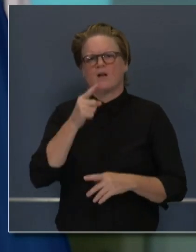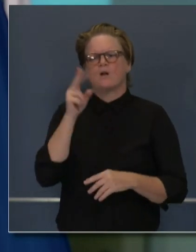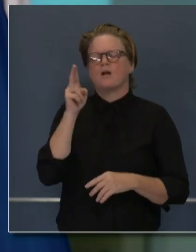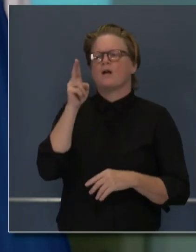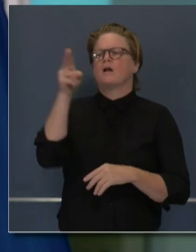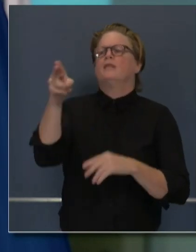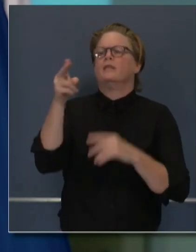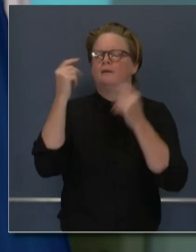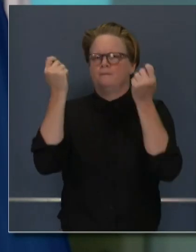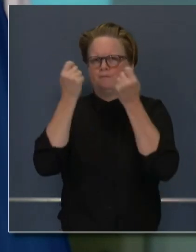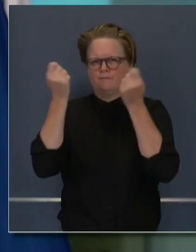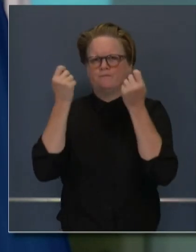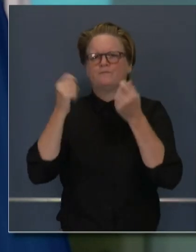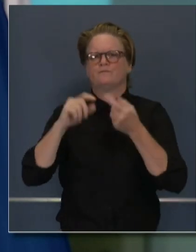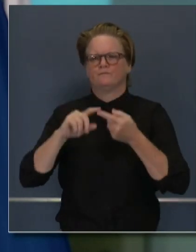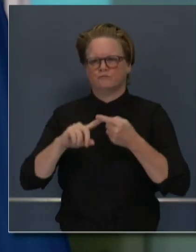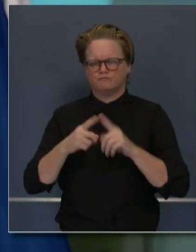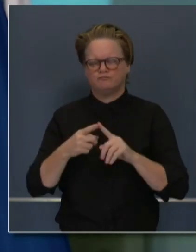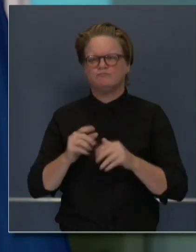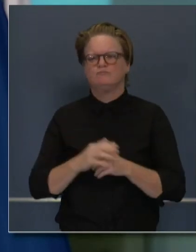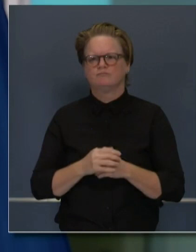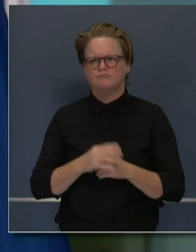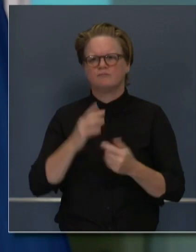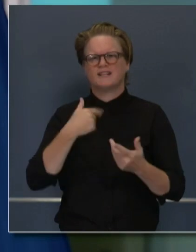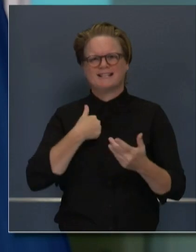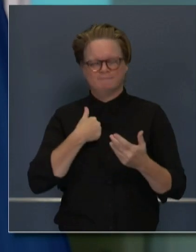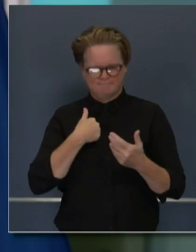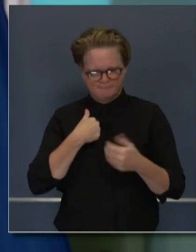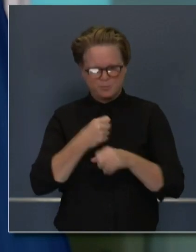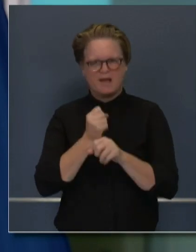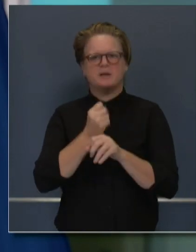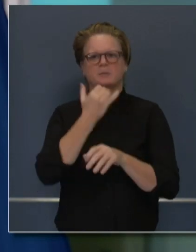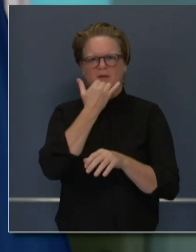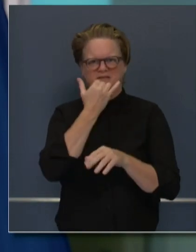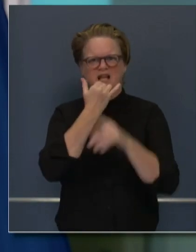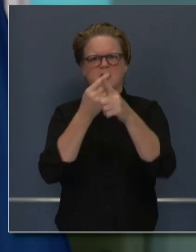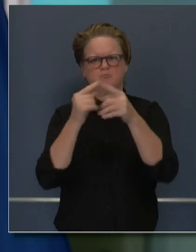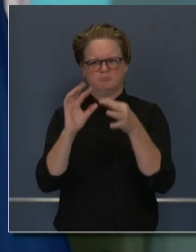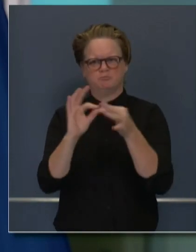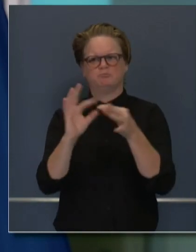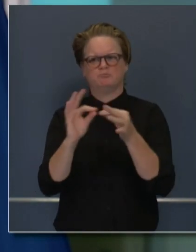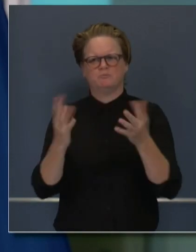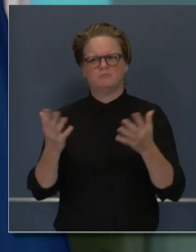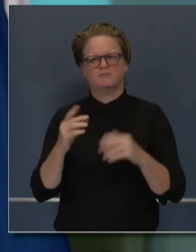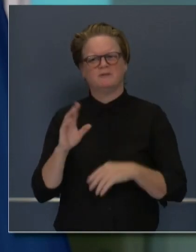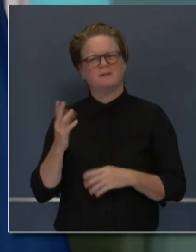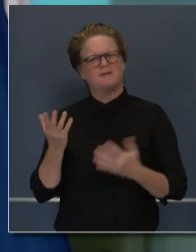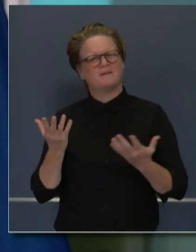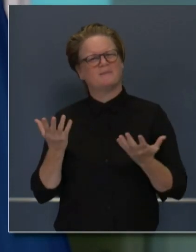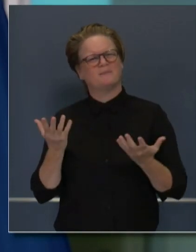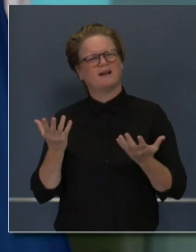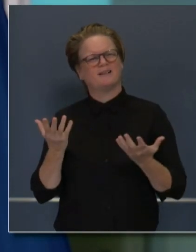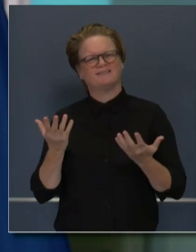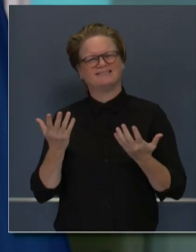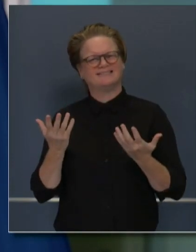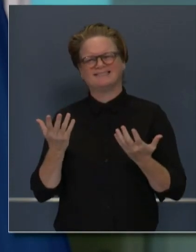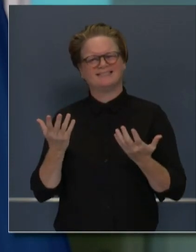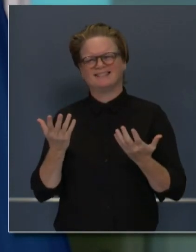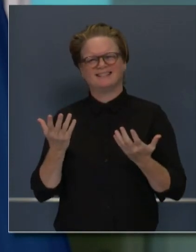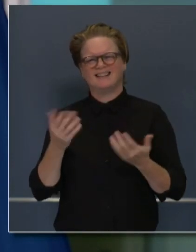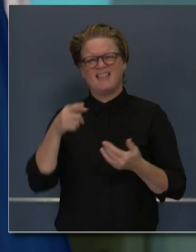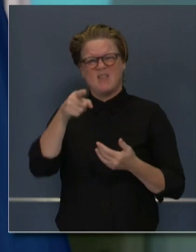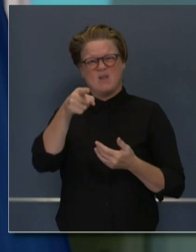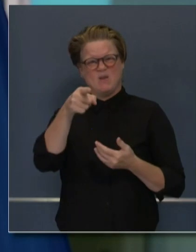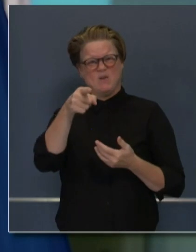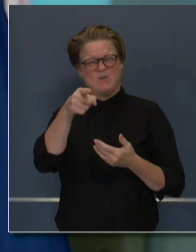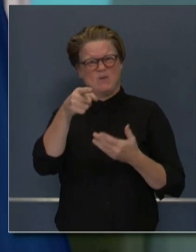you say that you made a bad mistake. But are you worried that, given that, people are going to take the advice that you're